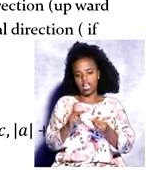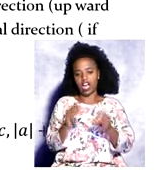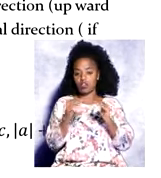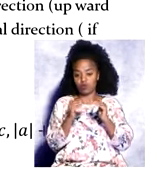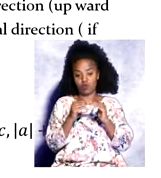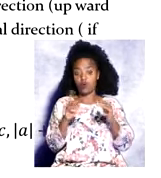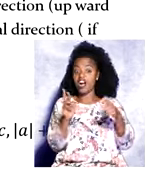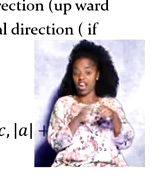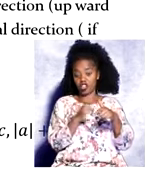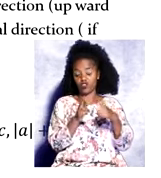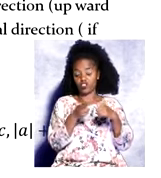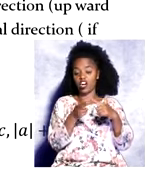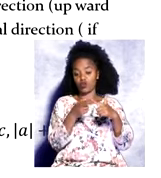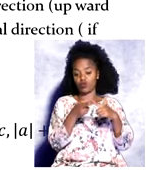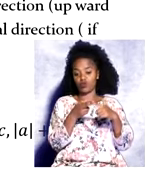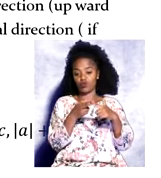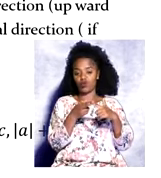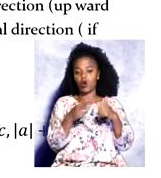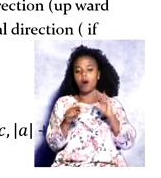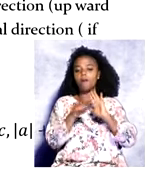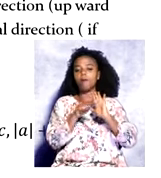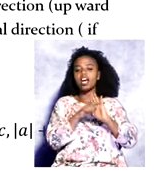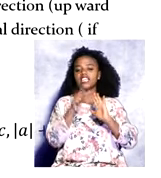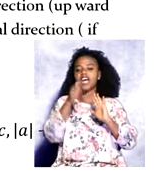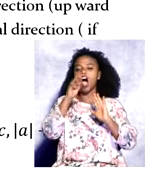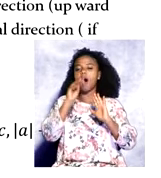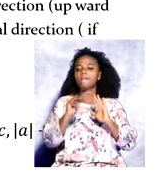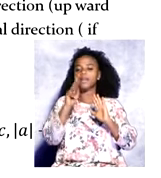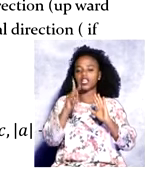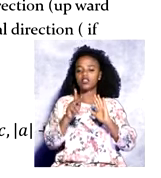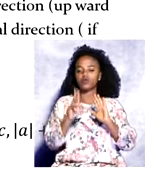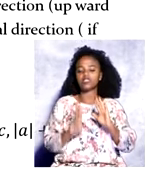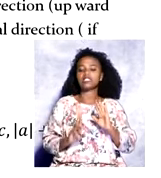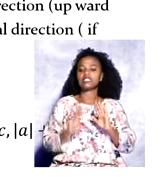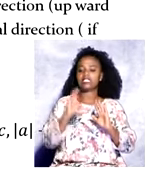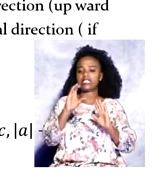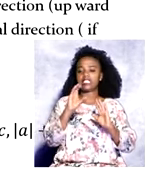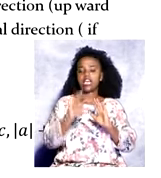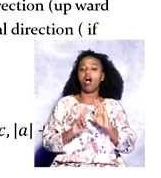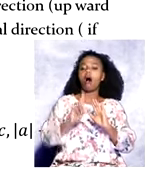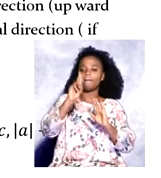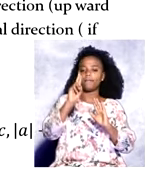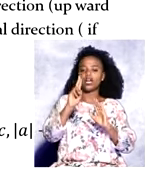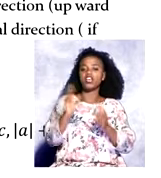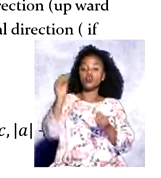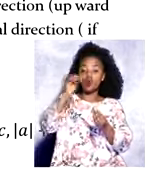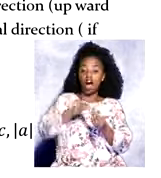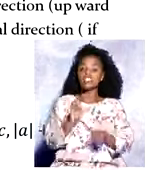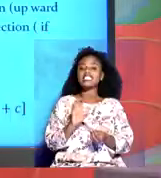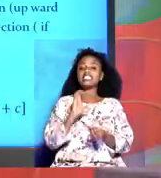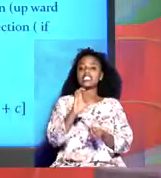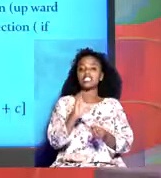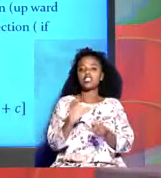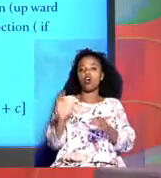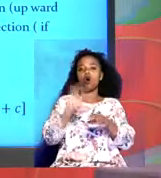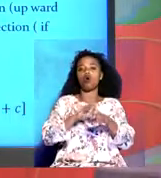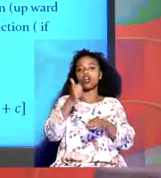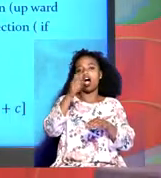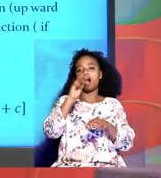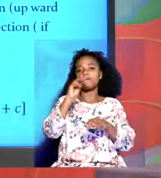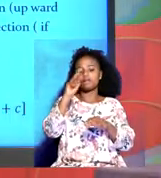range minus amplitude plus, since you shift c units up, so you add c on the amplitude, okay, minus